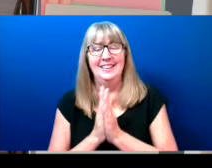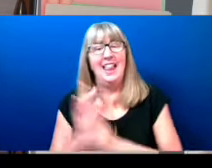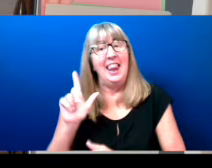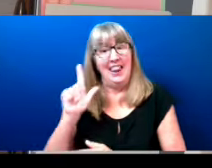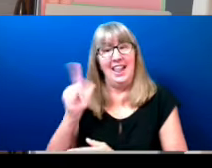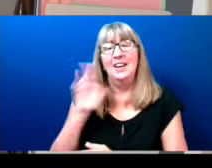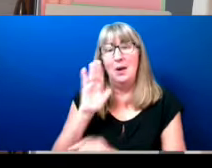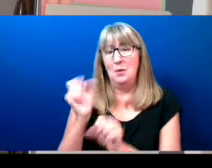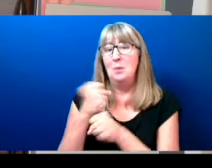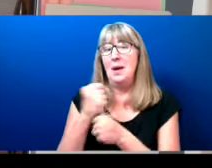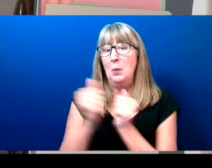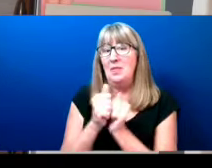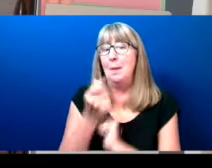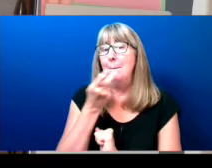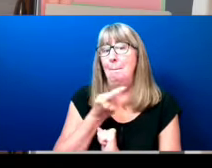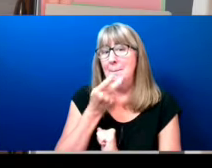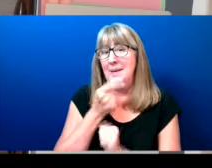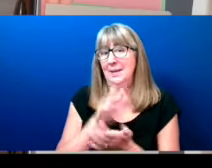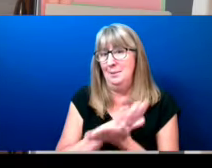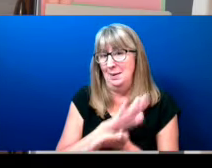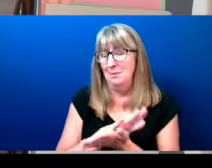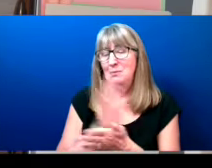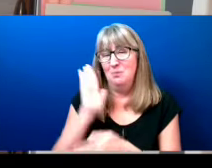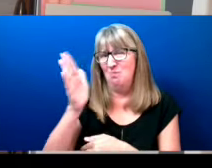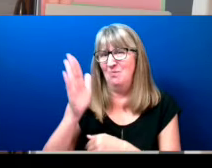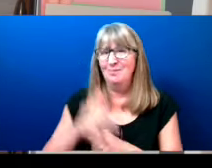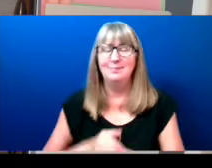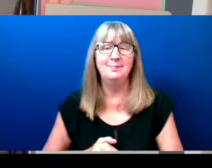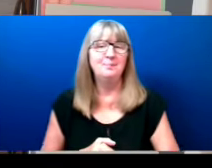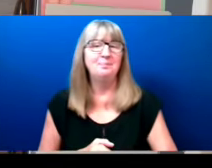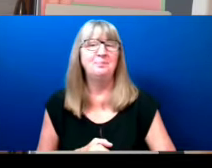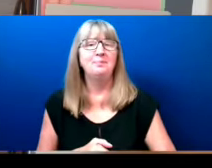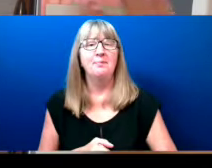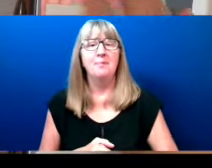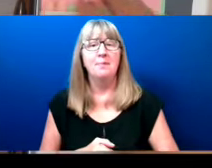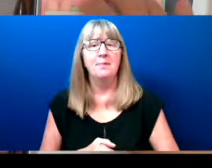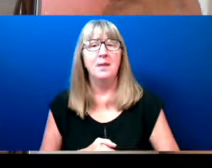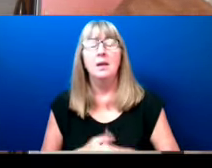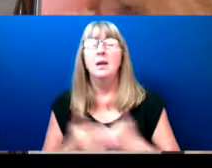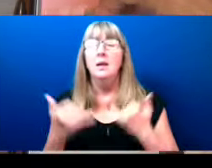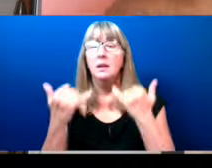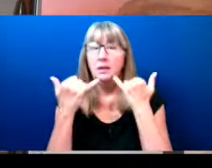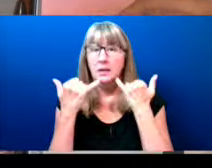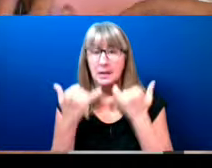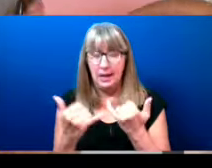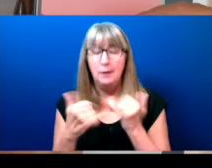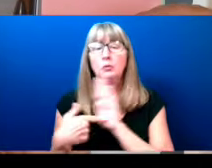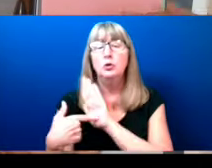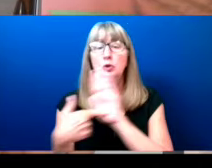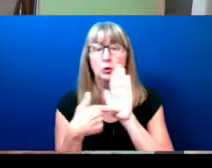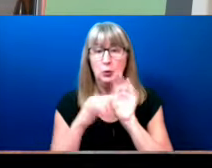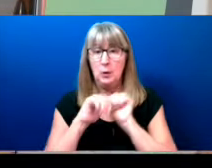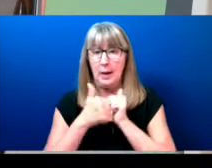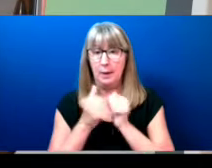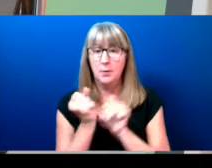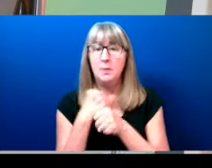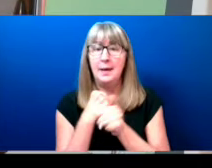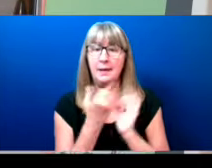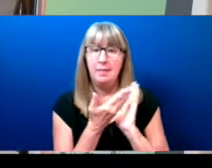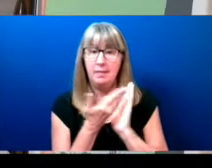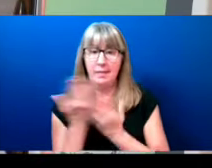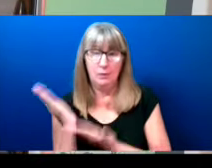the pink snowflakes soon, later today. So what I did, and that's what I'm gonna actually build right now with you,